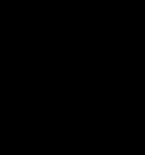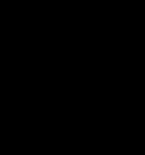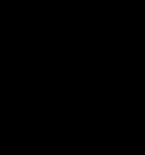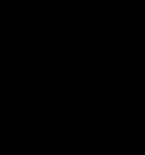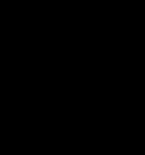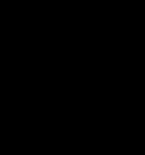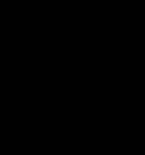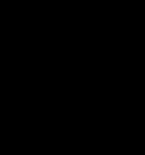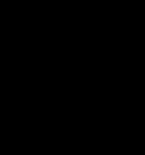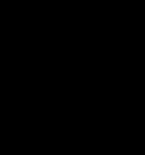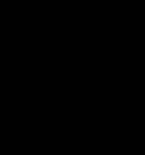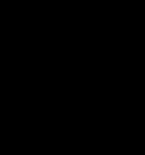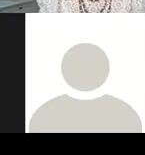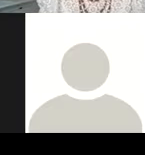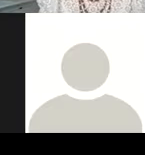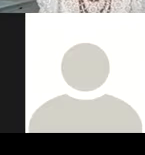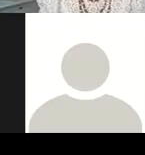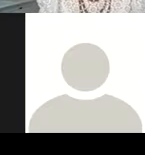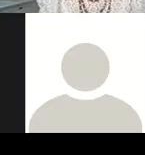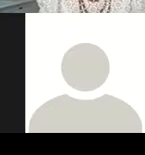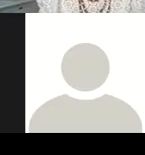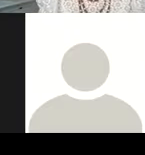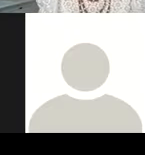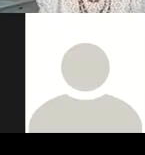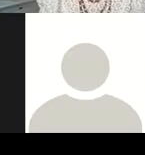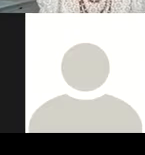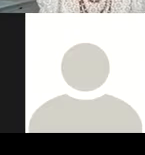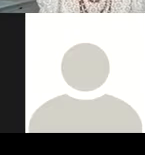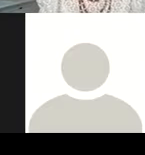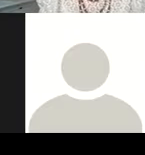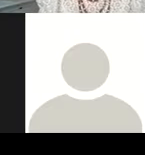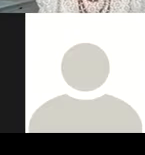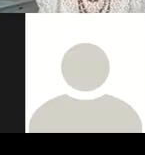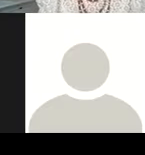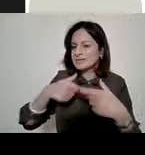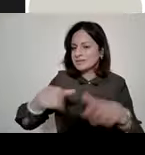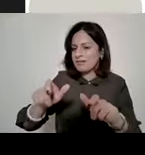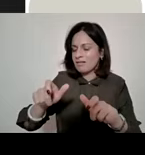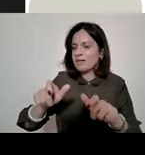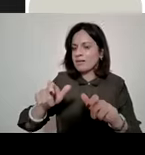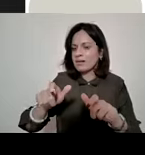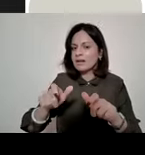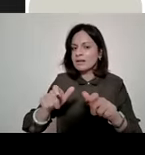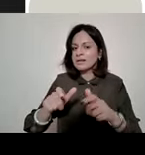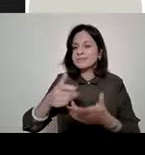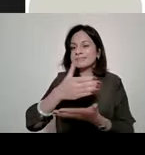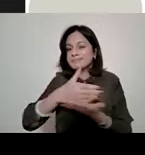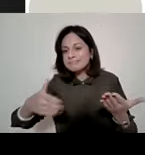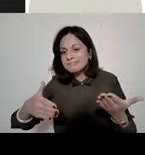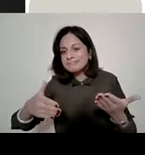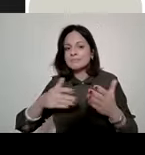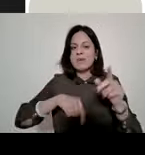you had a more multilingual web, but it was multilingual with limits. So So it was a kind of a partial